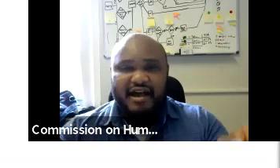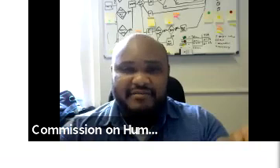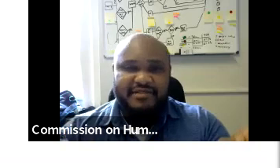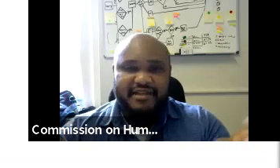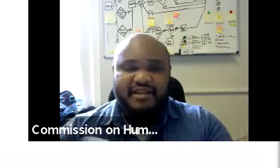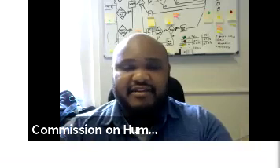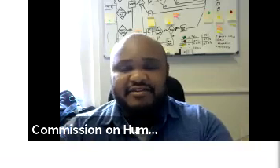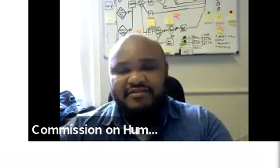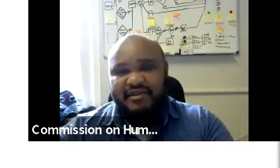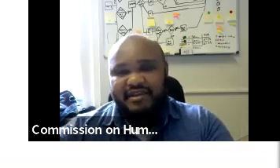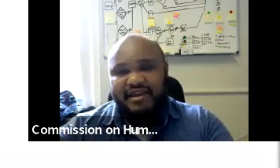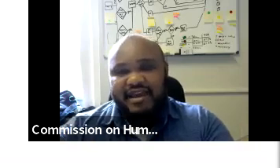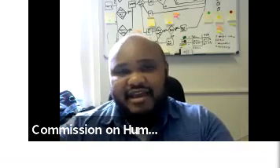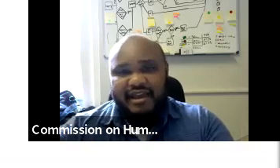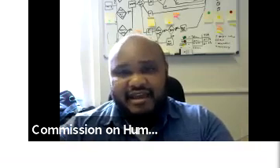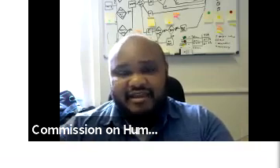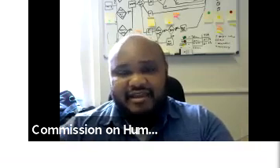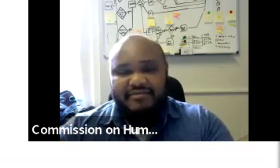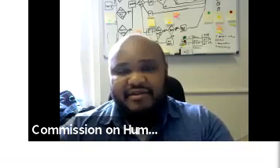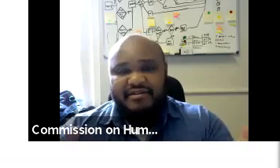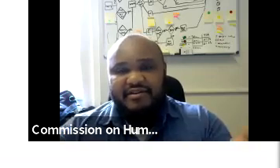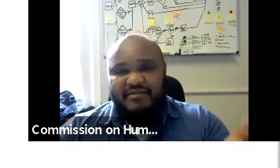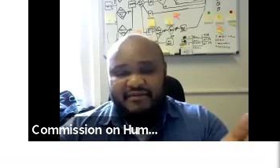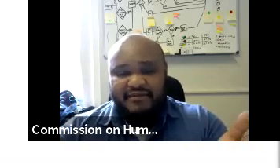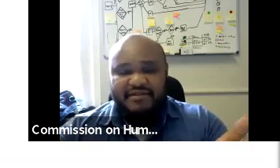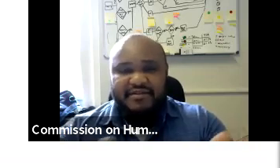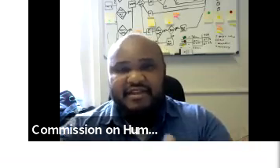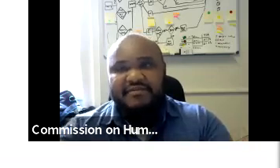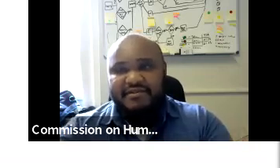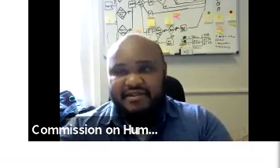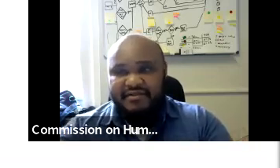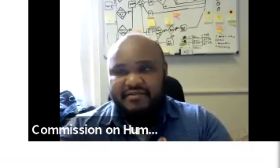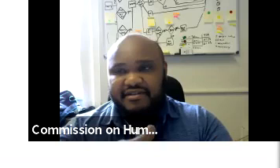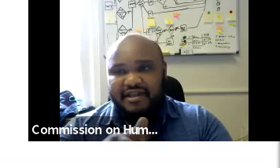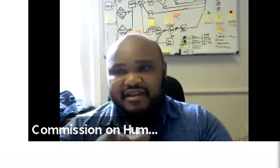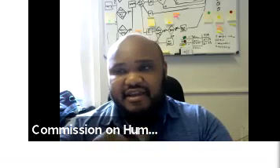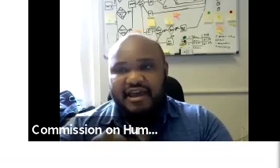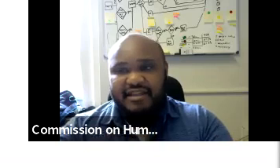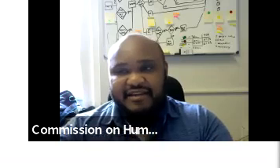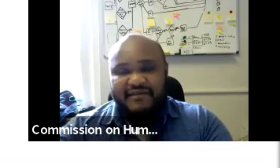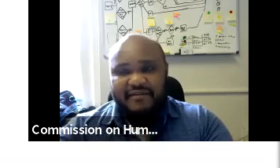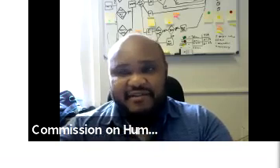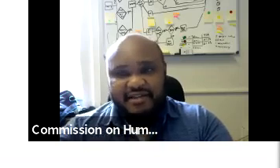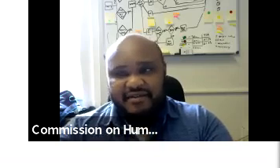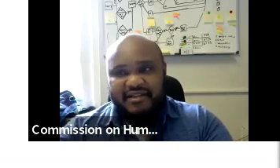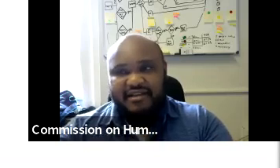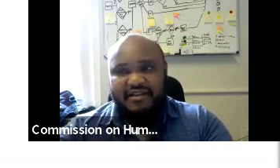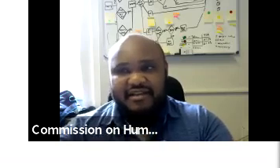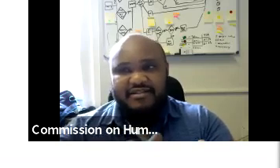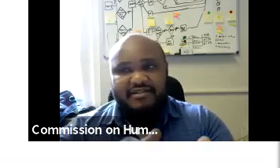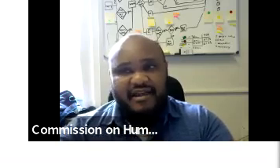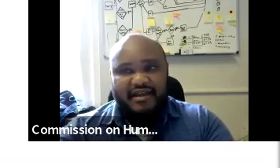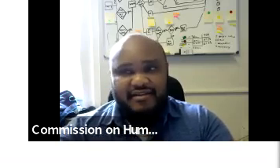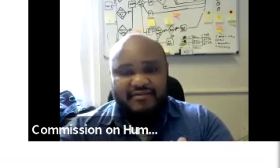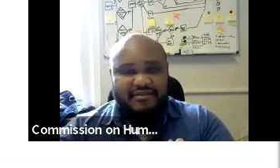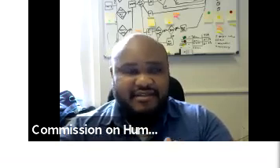consider opposite, it can also be an umbrella term that refers to any person who does not identify with a gender identity that